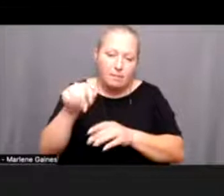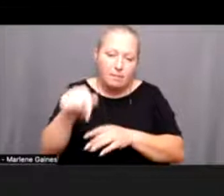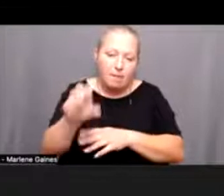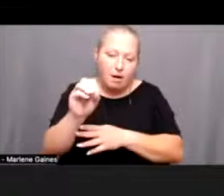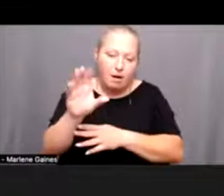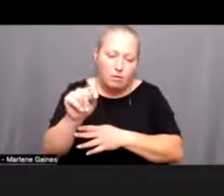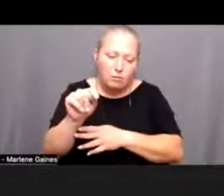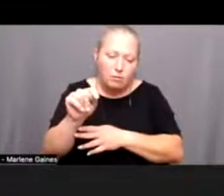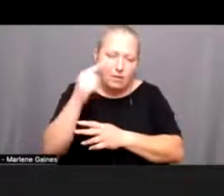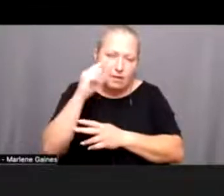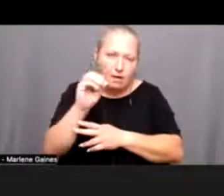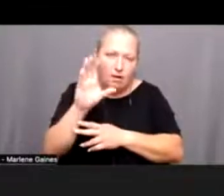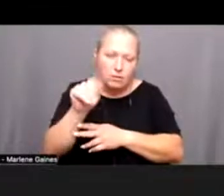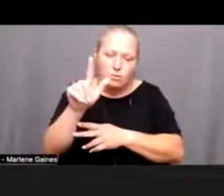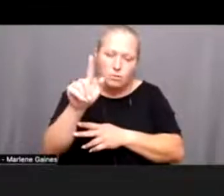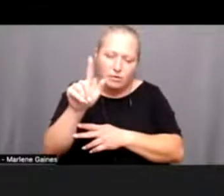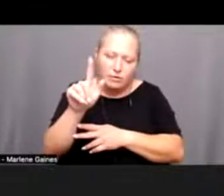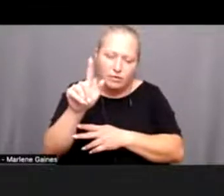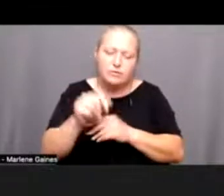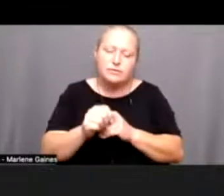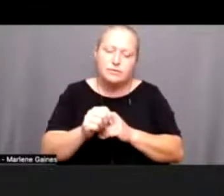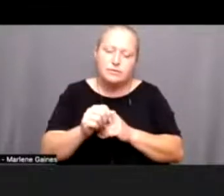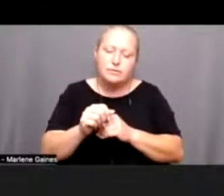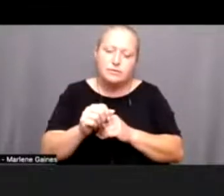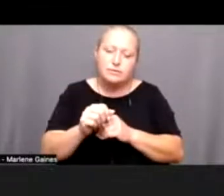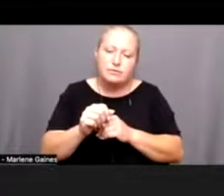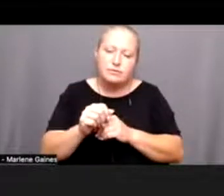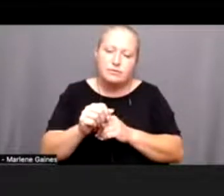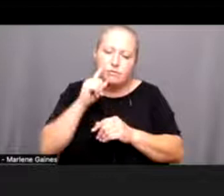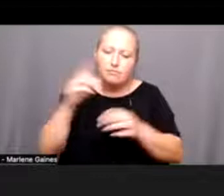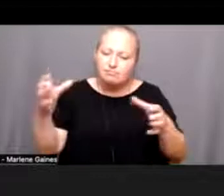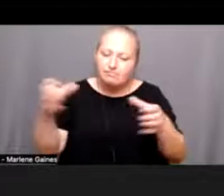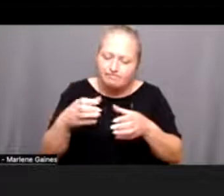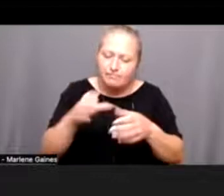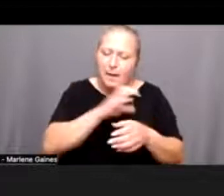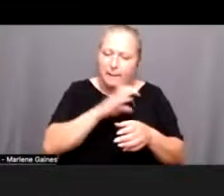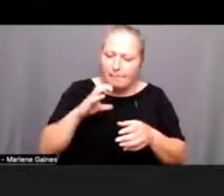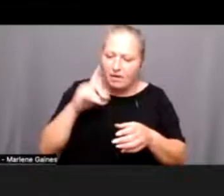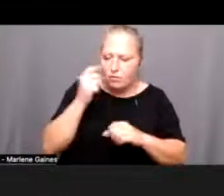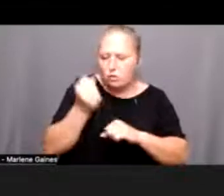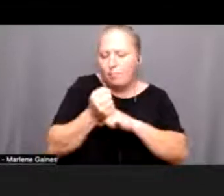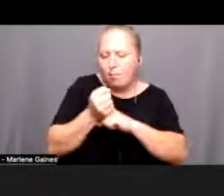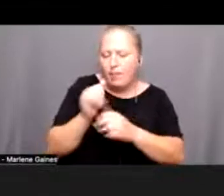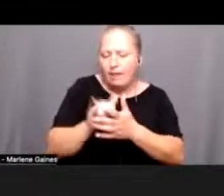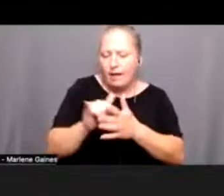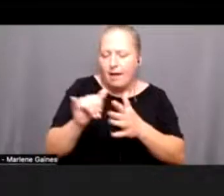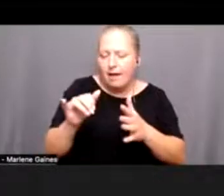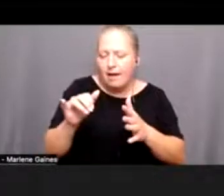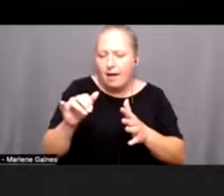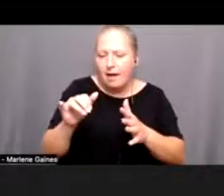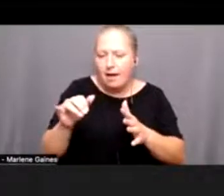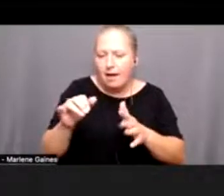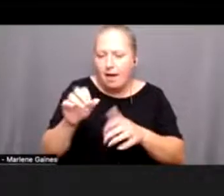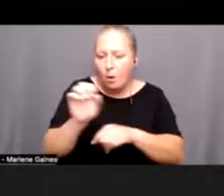think the date this year is October 21st. So getting together a committee to support that work. So if